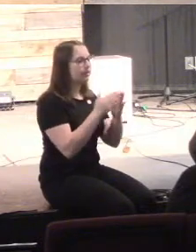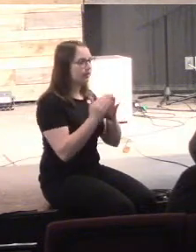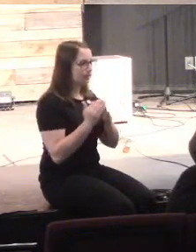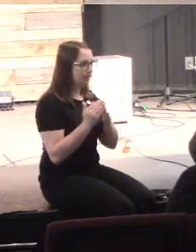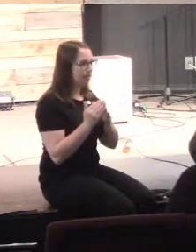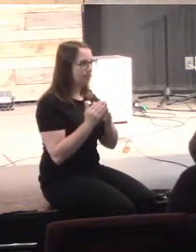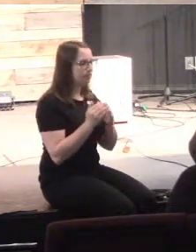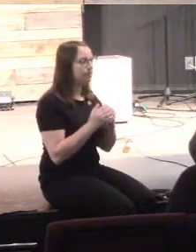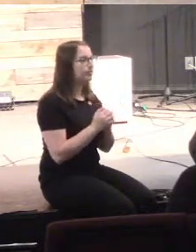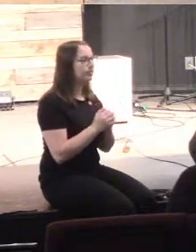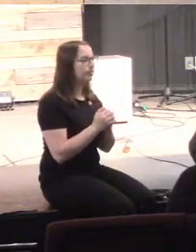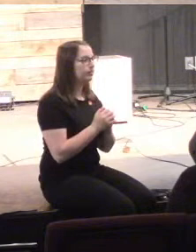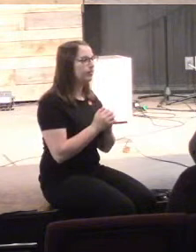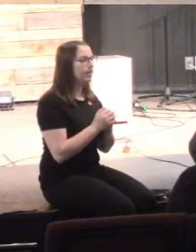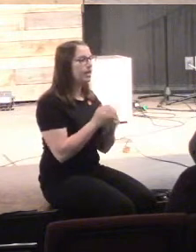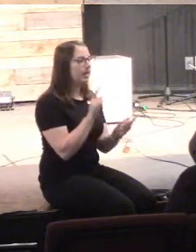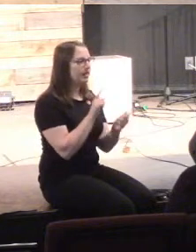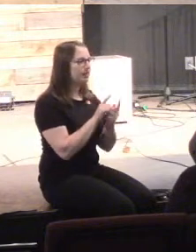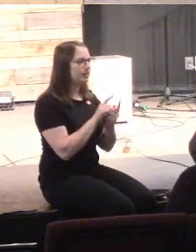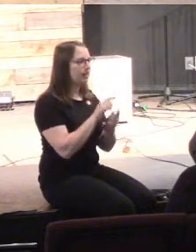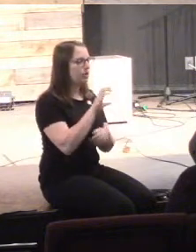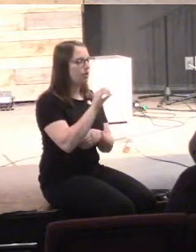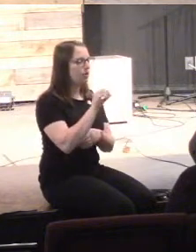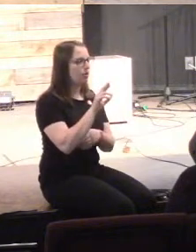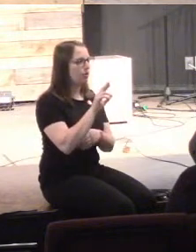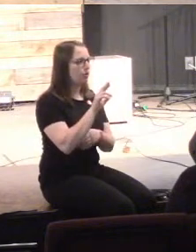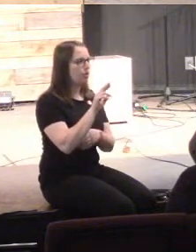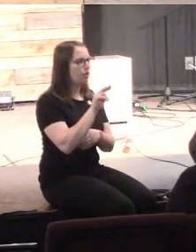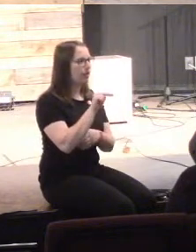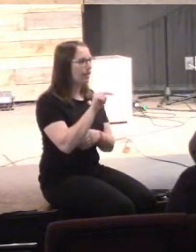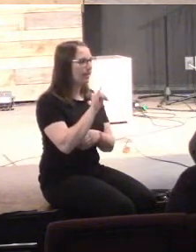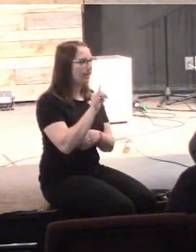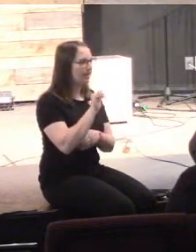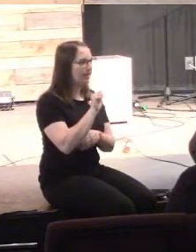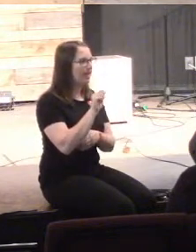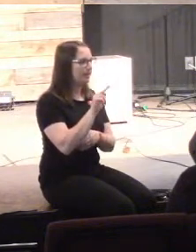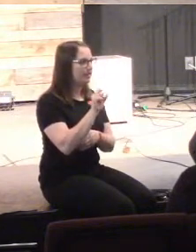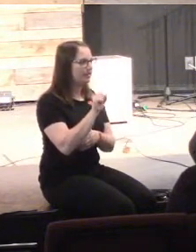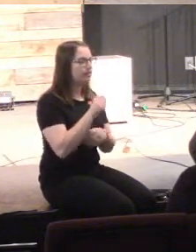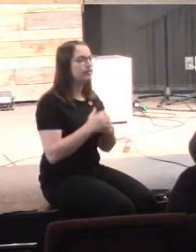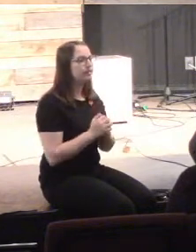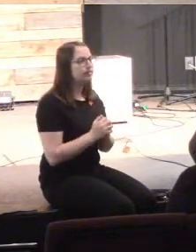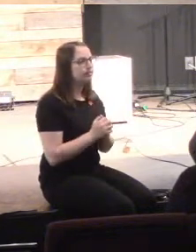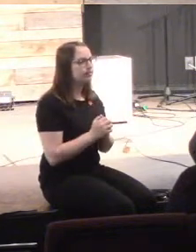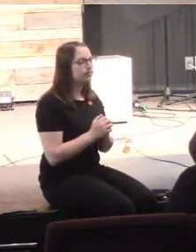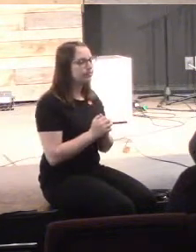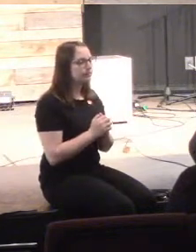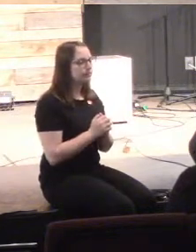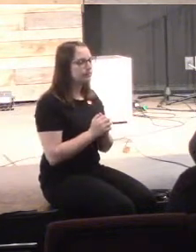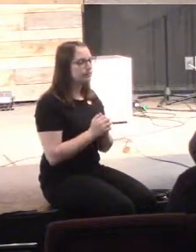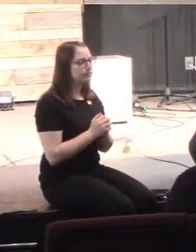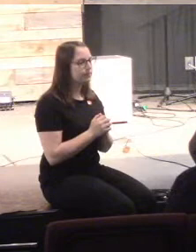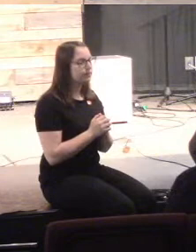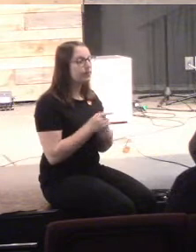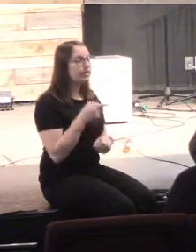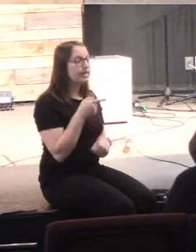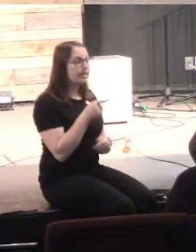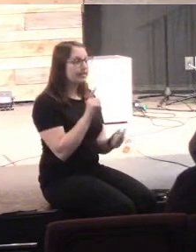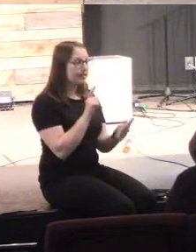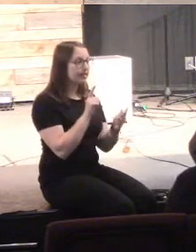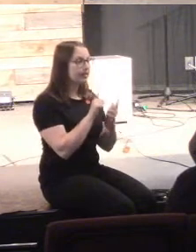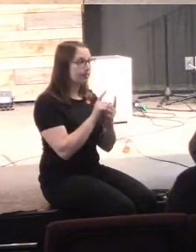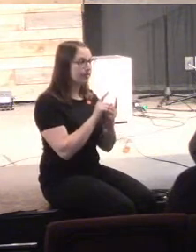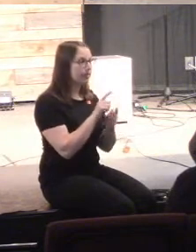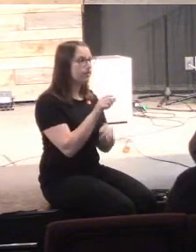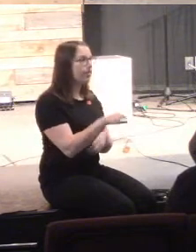Cornelius. And now we've gone from Jew to half Jew, half Gentile, and Peter's going to meet with a